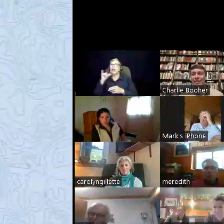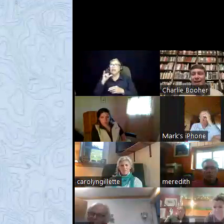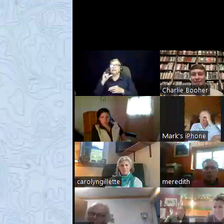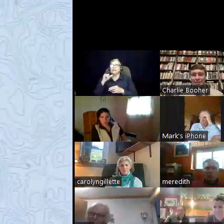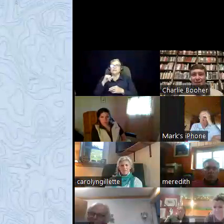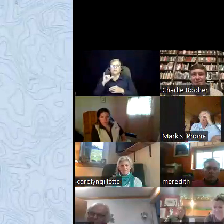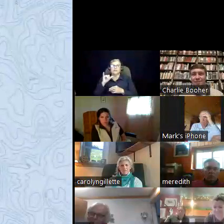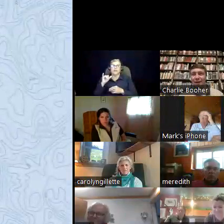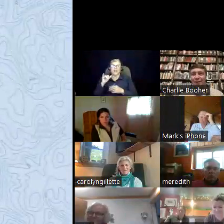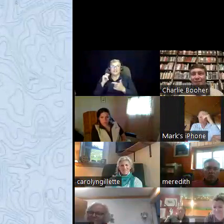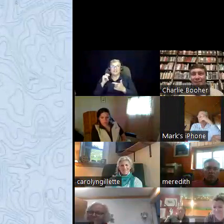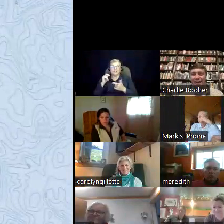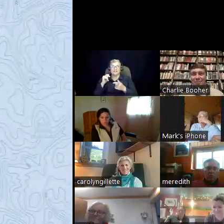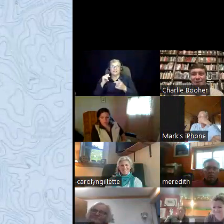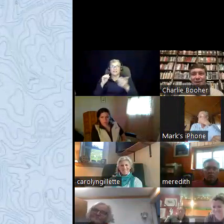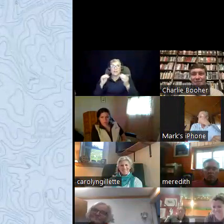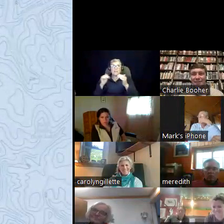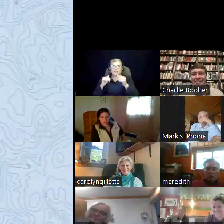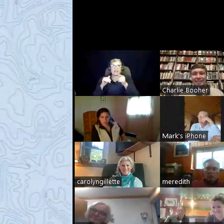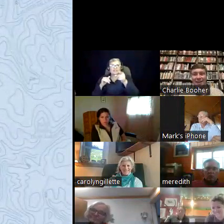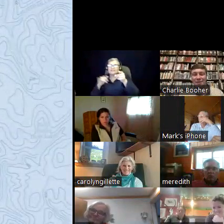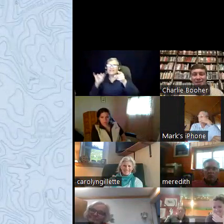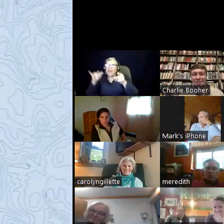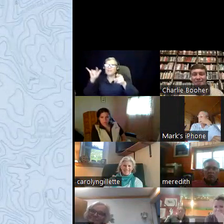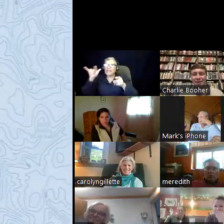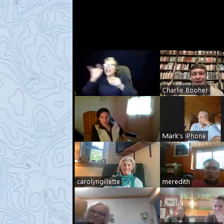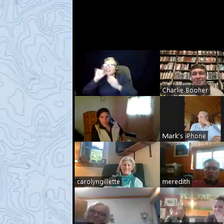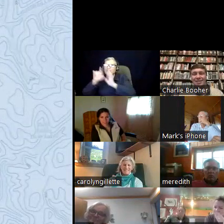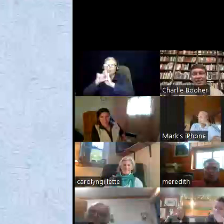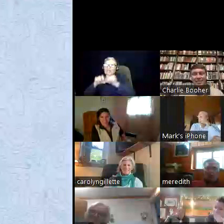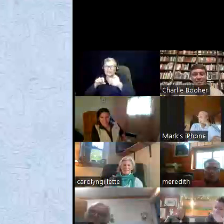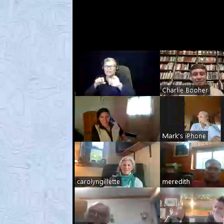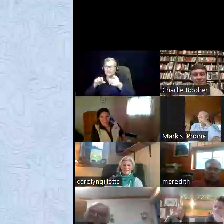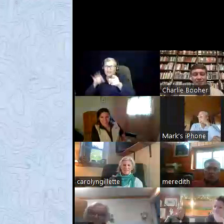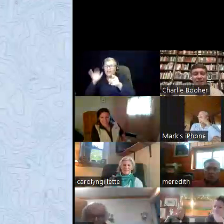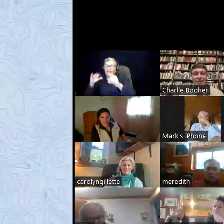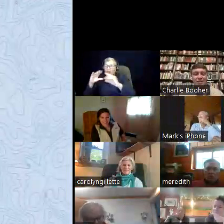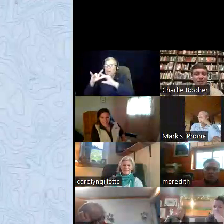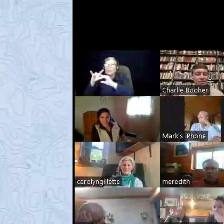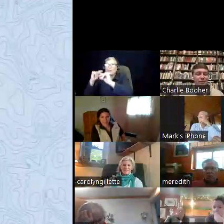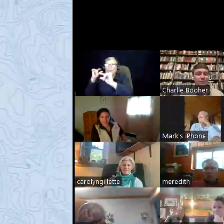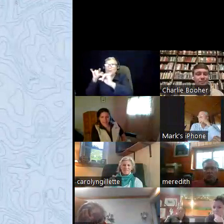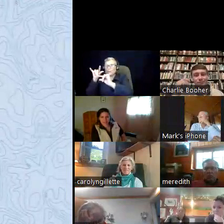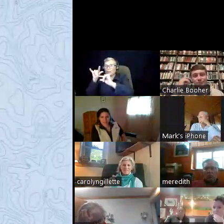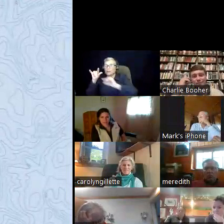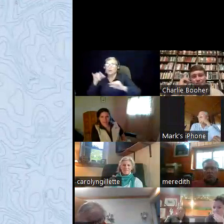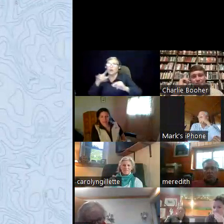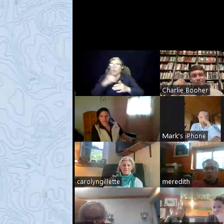Boeing than that Delta model that I put up, that we have to dig into.